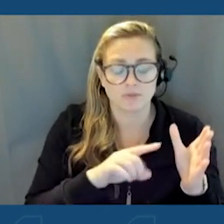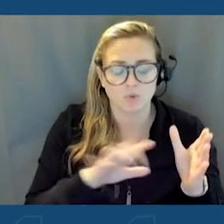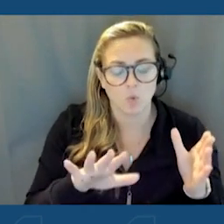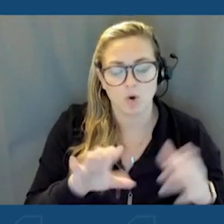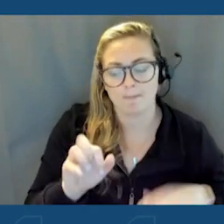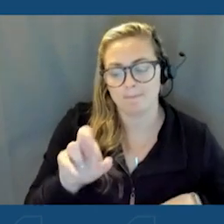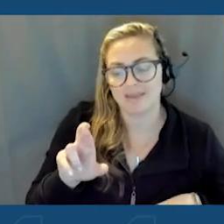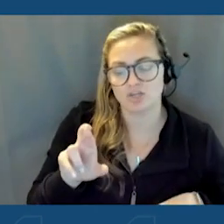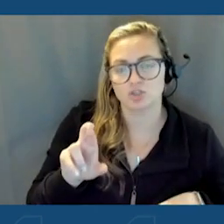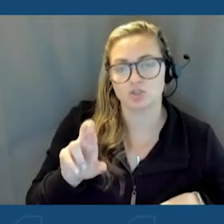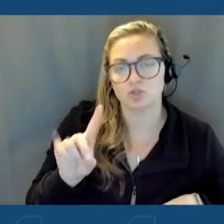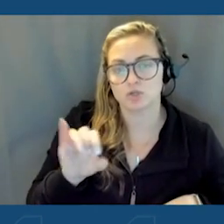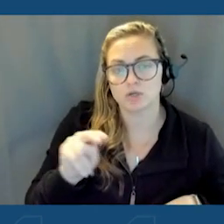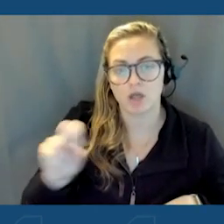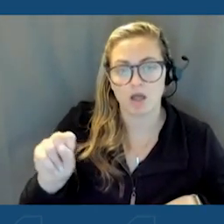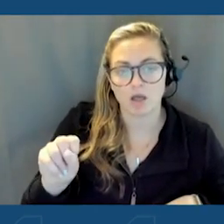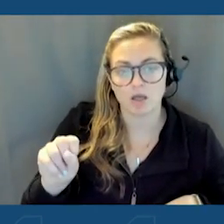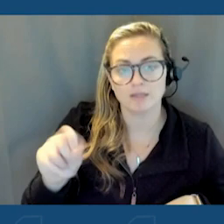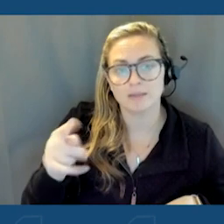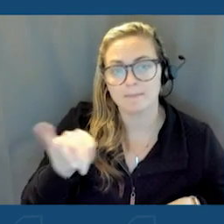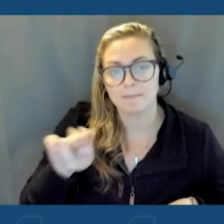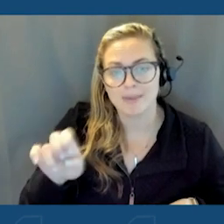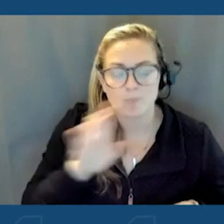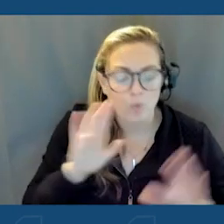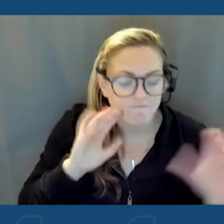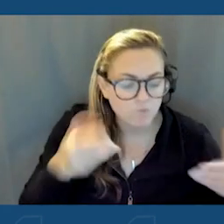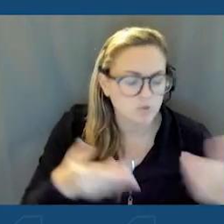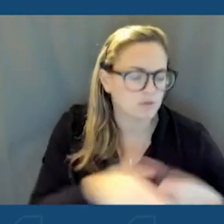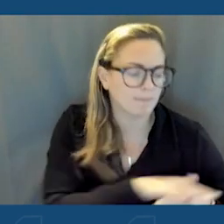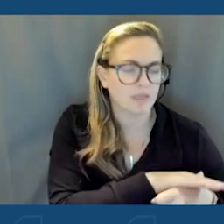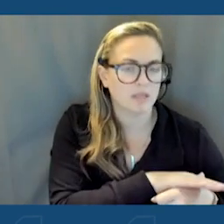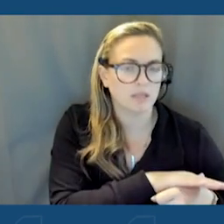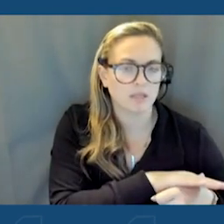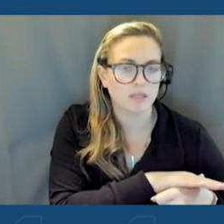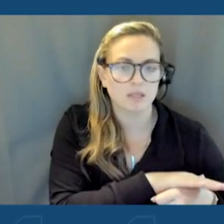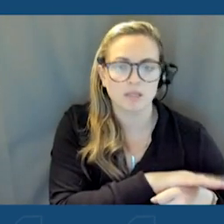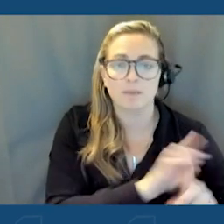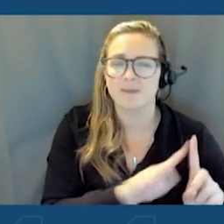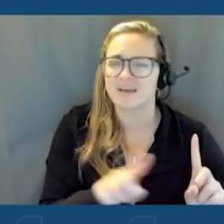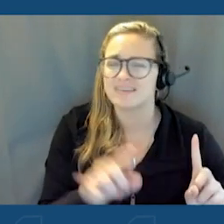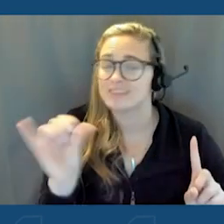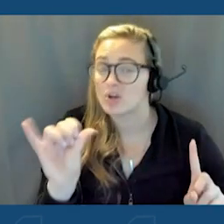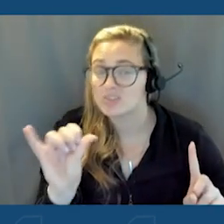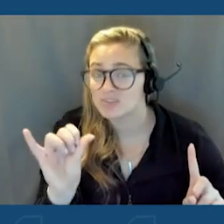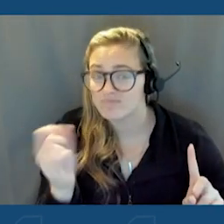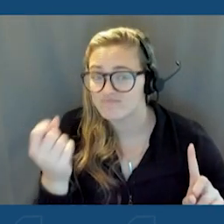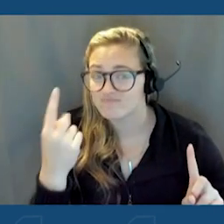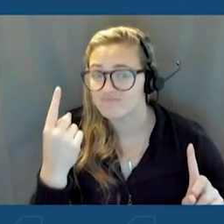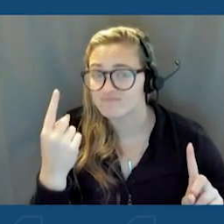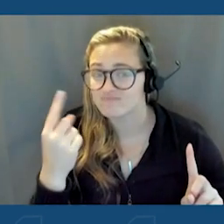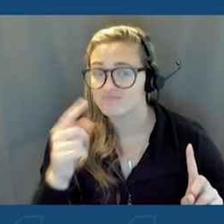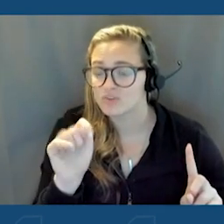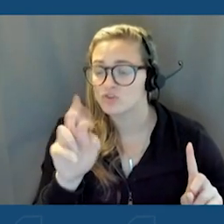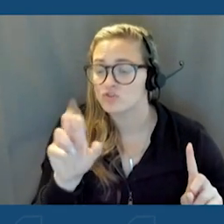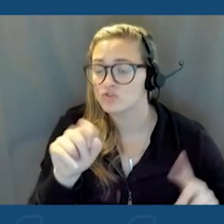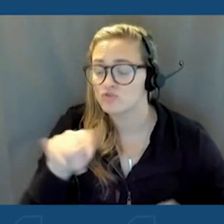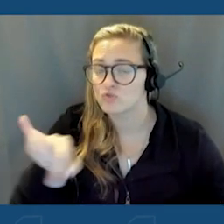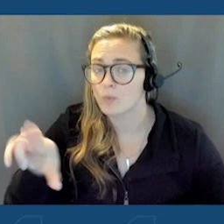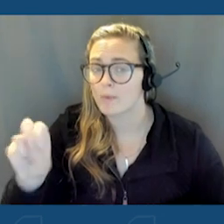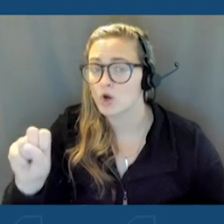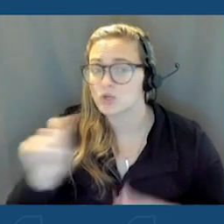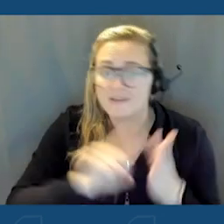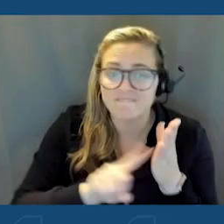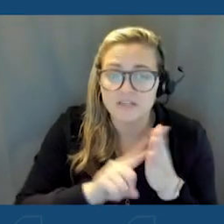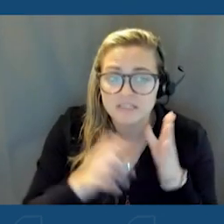Don's people are focused on it completely, but also troopers and investigators at a